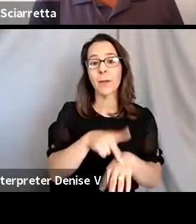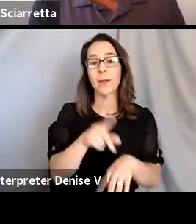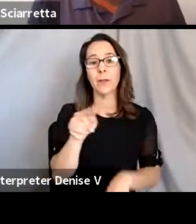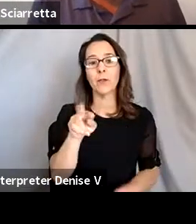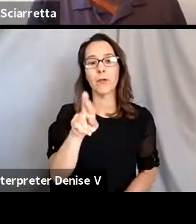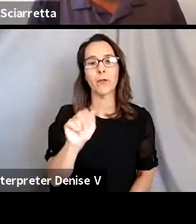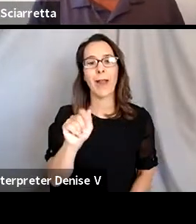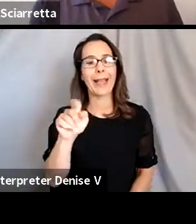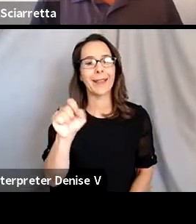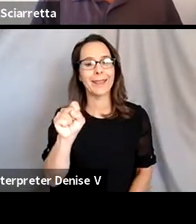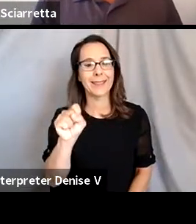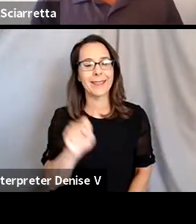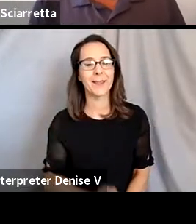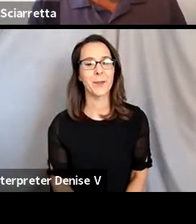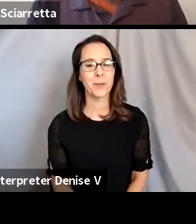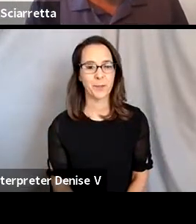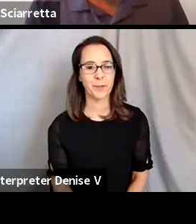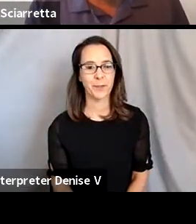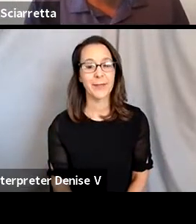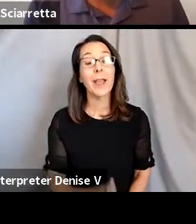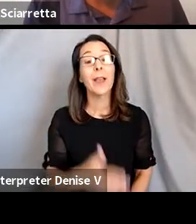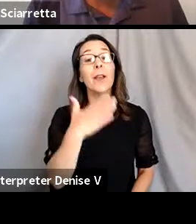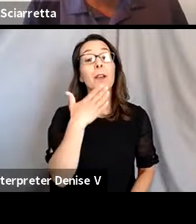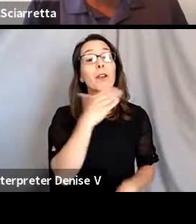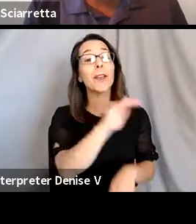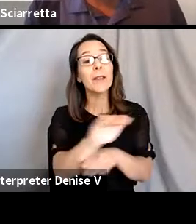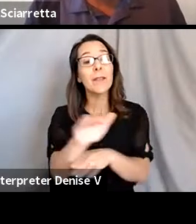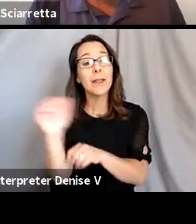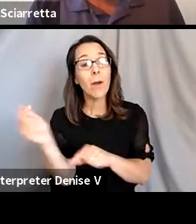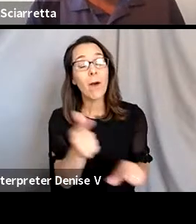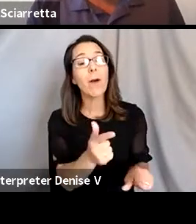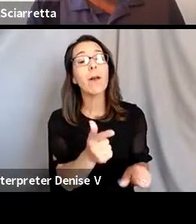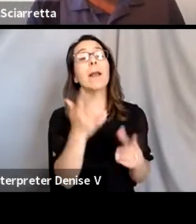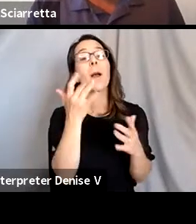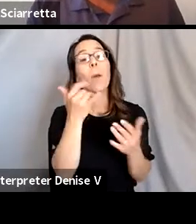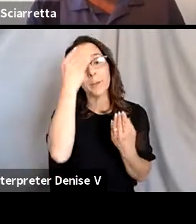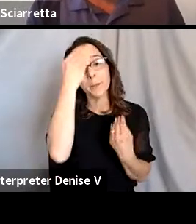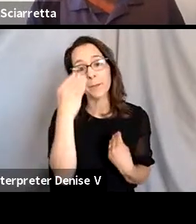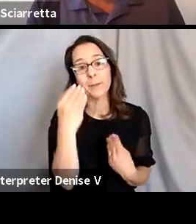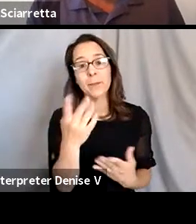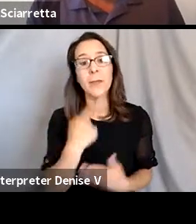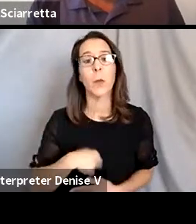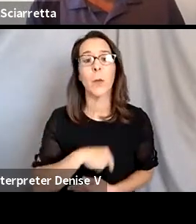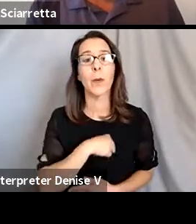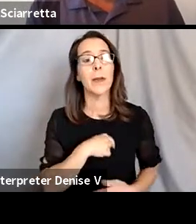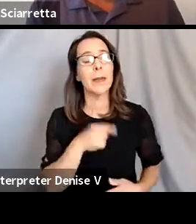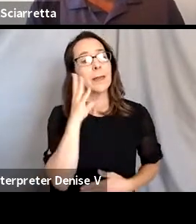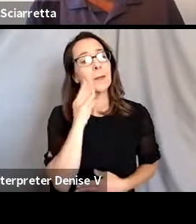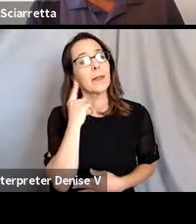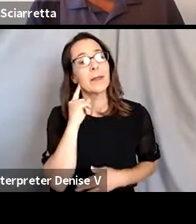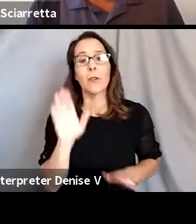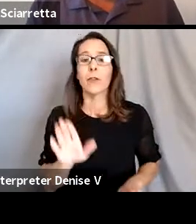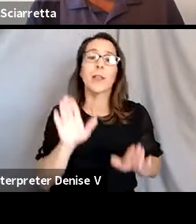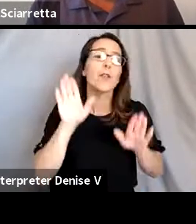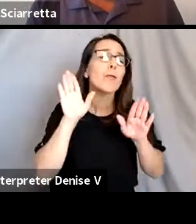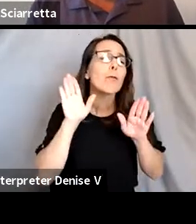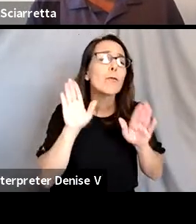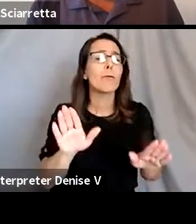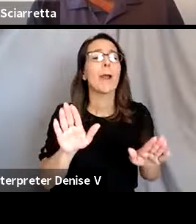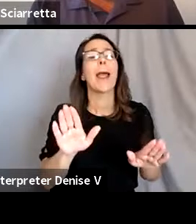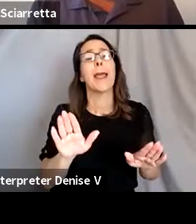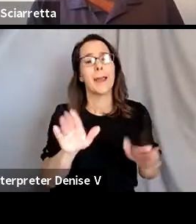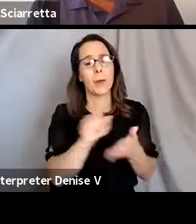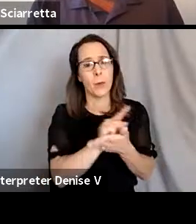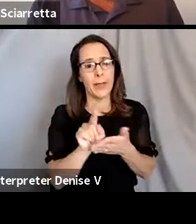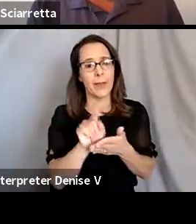evening, everyone. I just want to share with everyone, we're experiencing a really great week of MAP testing this week with our